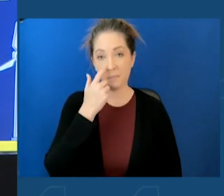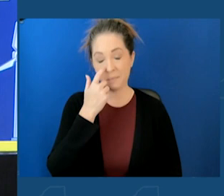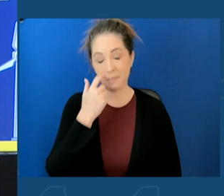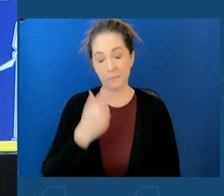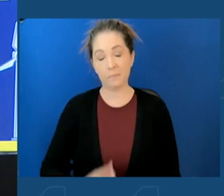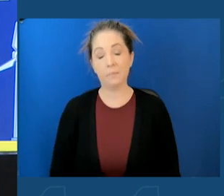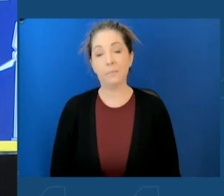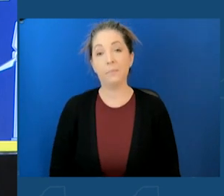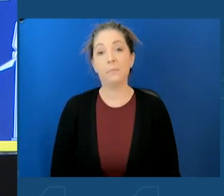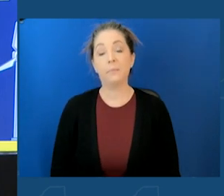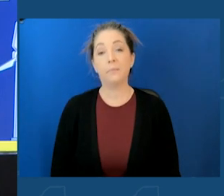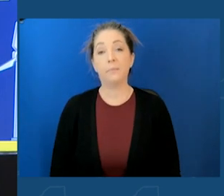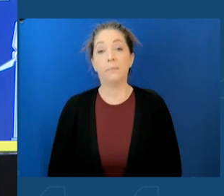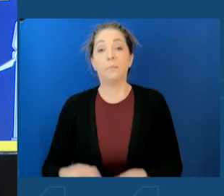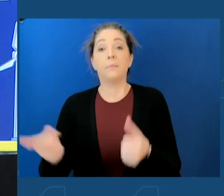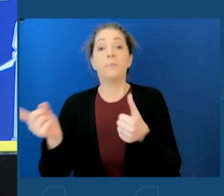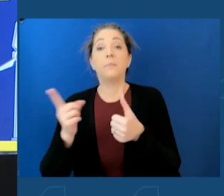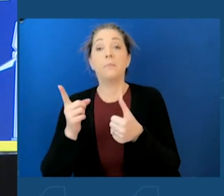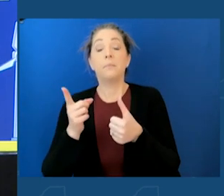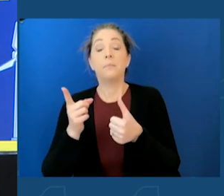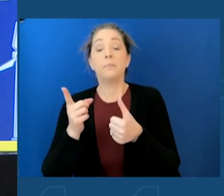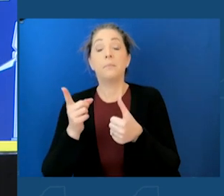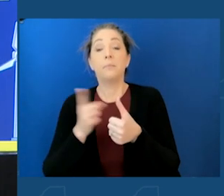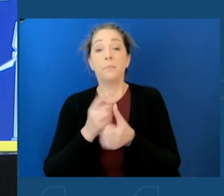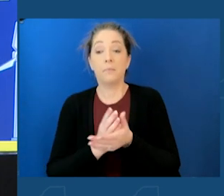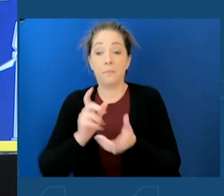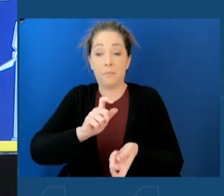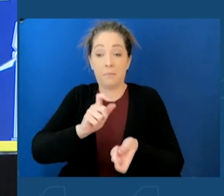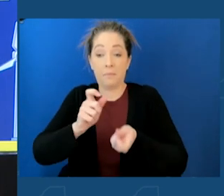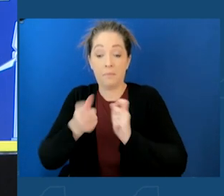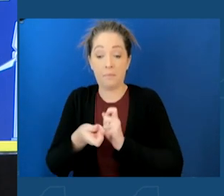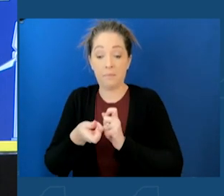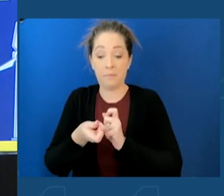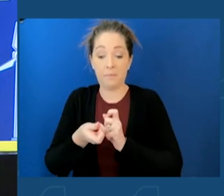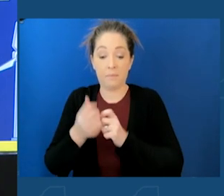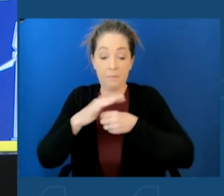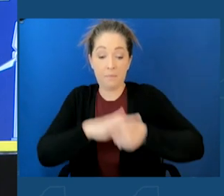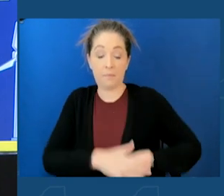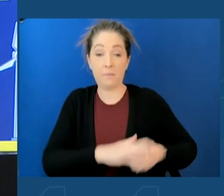The very first element in changing the direction of disadvantaged communities begins